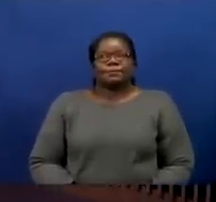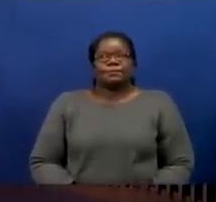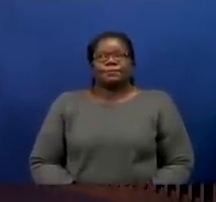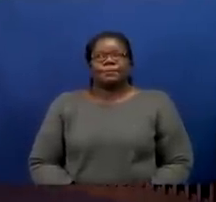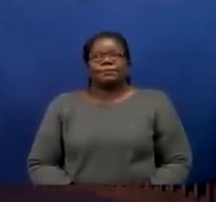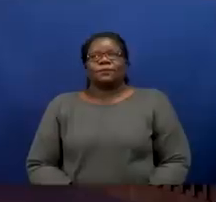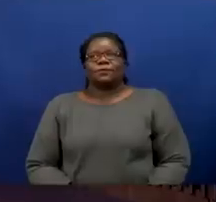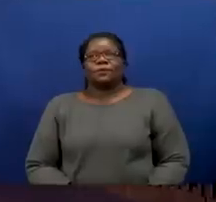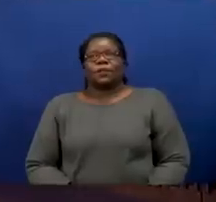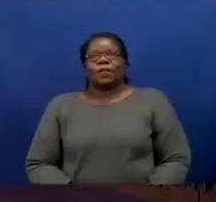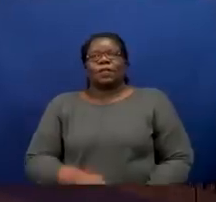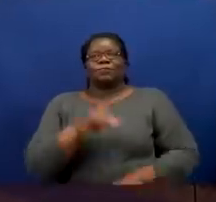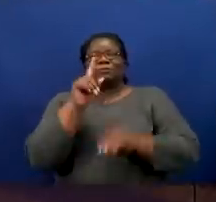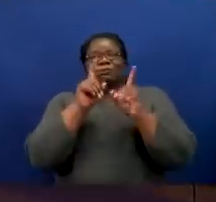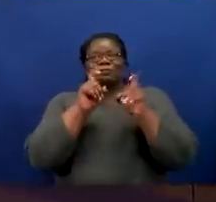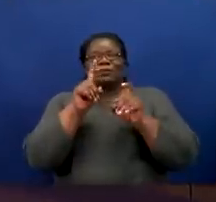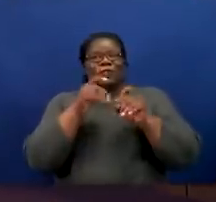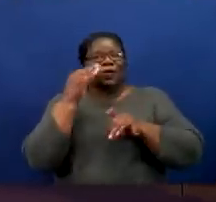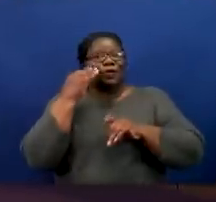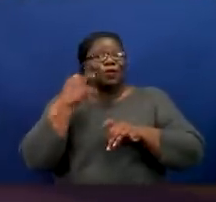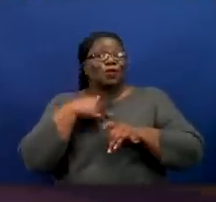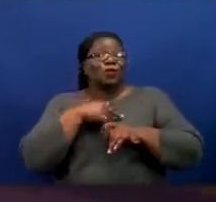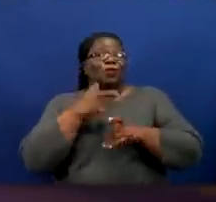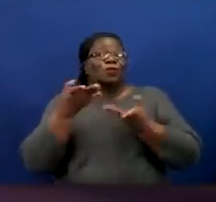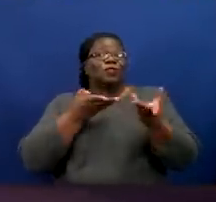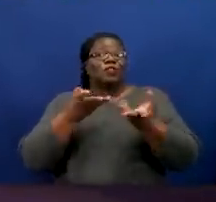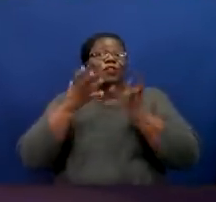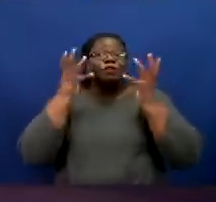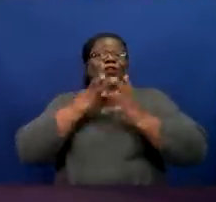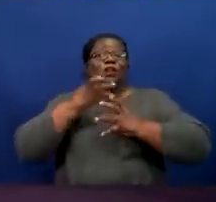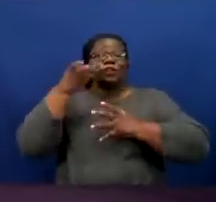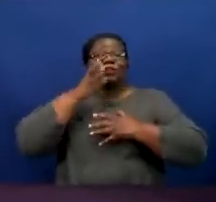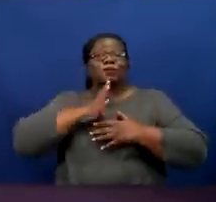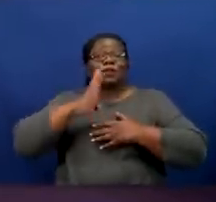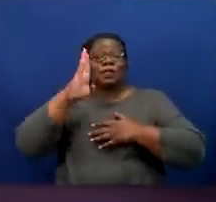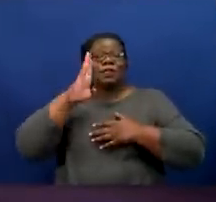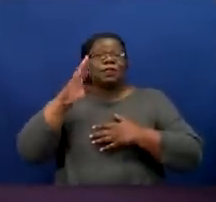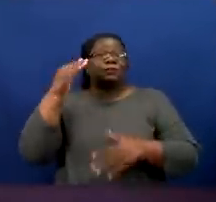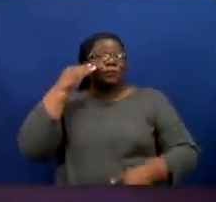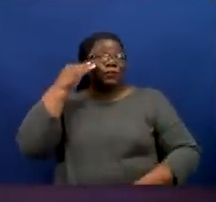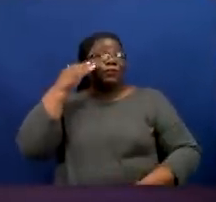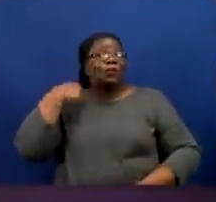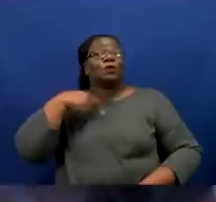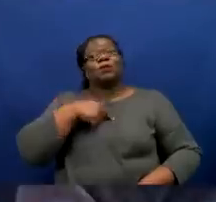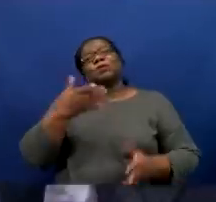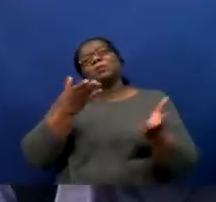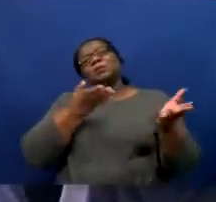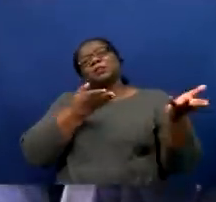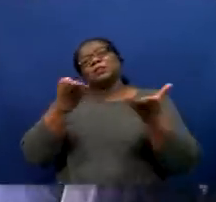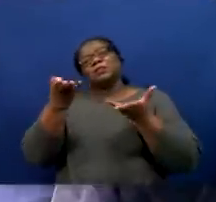Lord. How many know we serve an awesome God? Anybody know it for sure? We serve an awesome God.